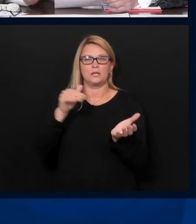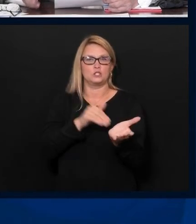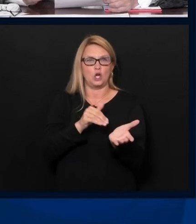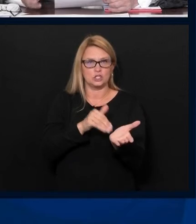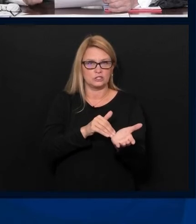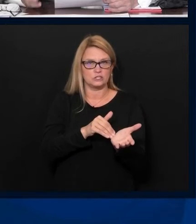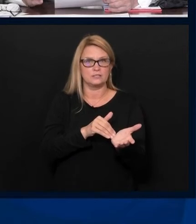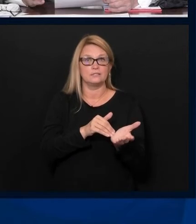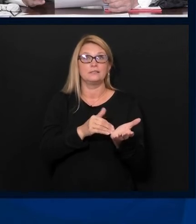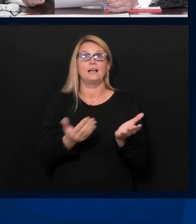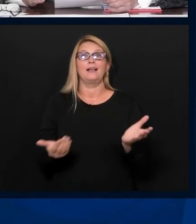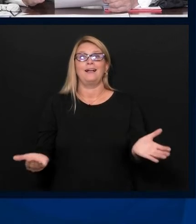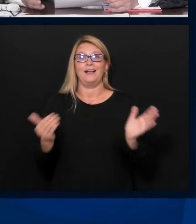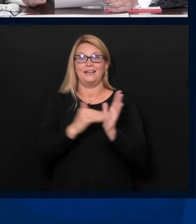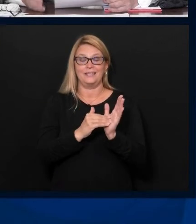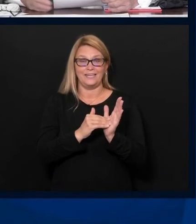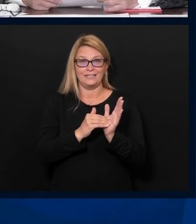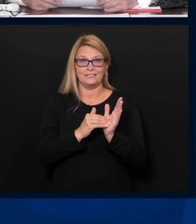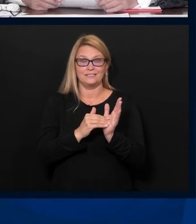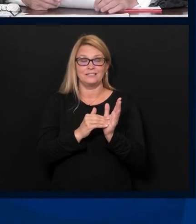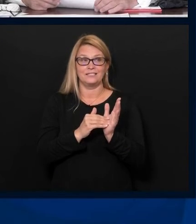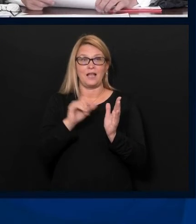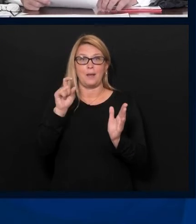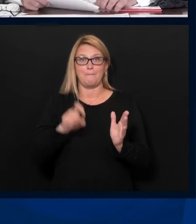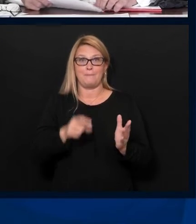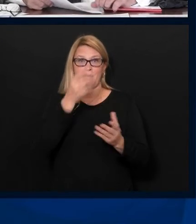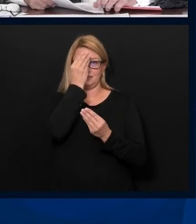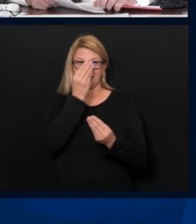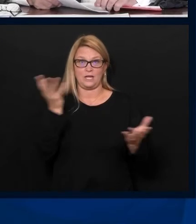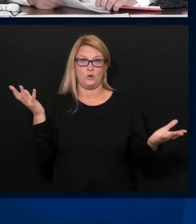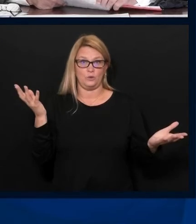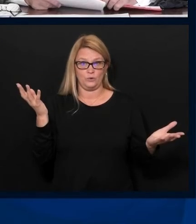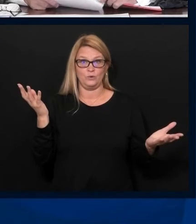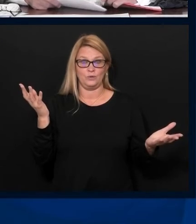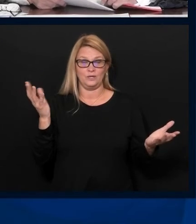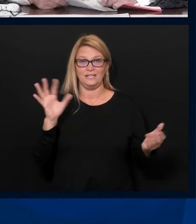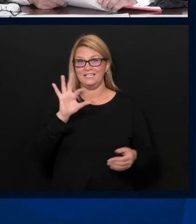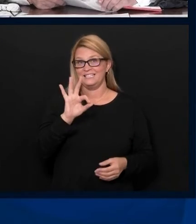And again, I have to tell you that